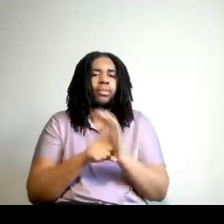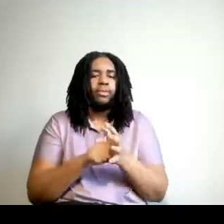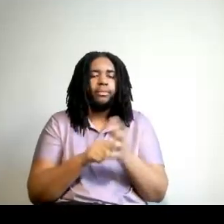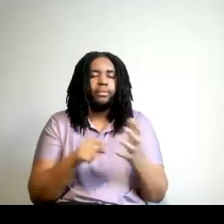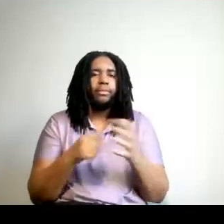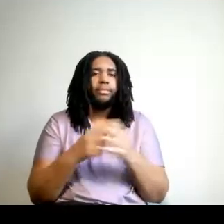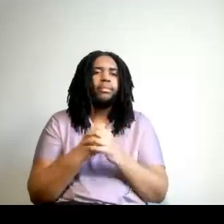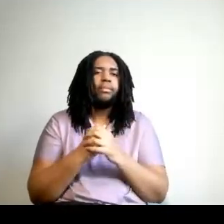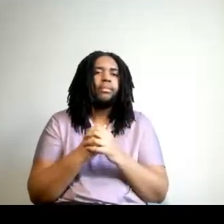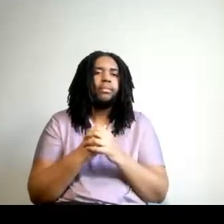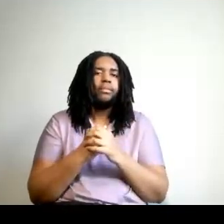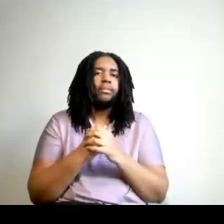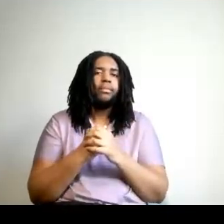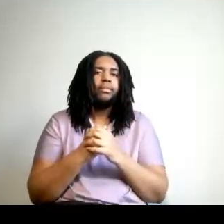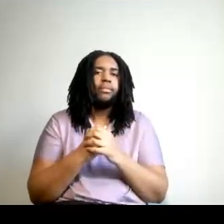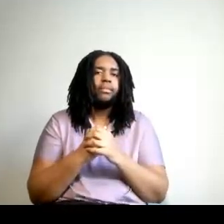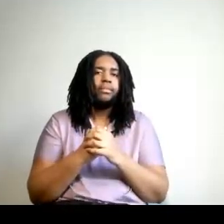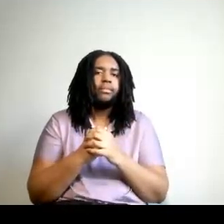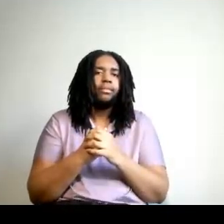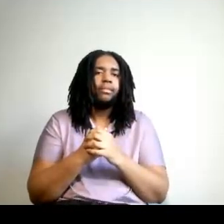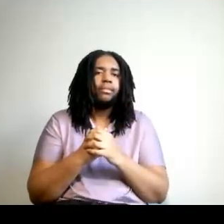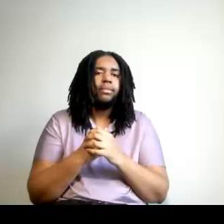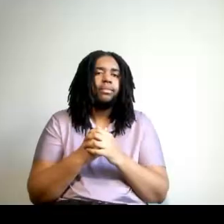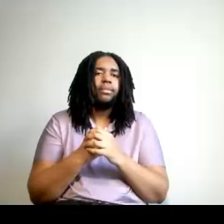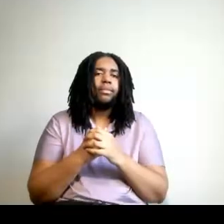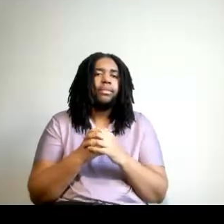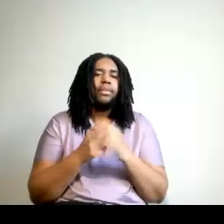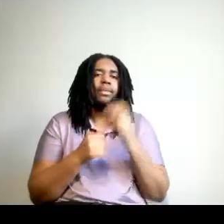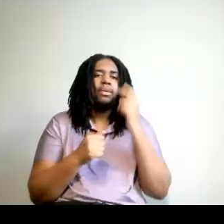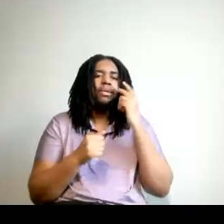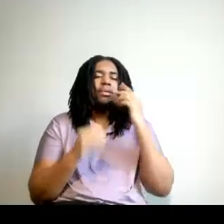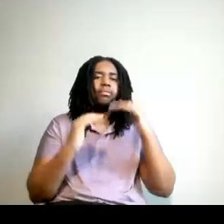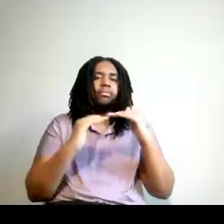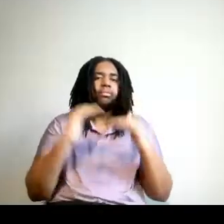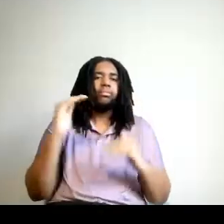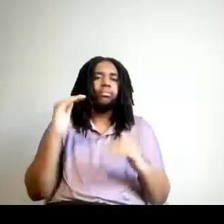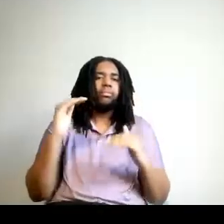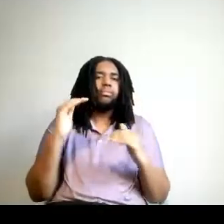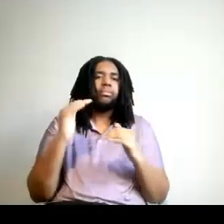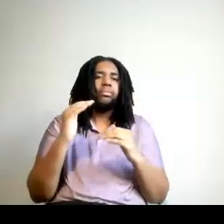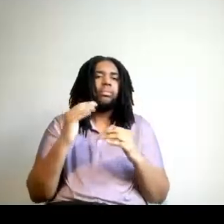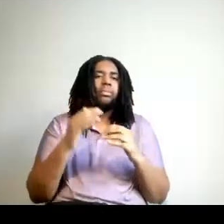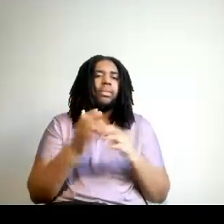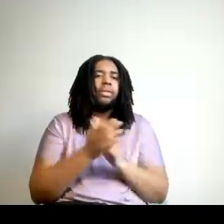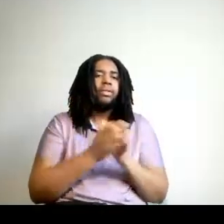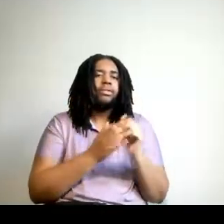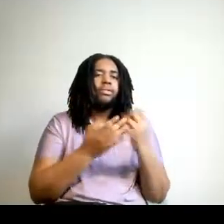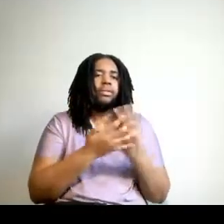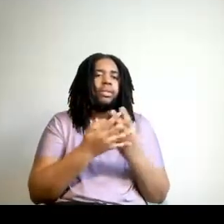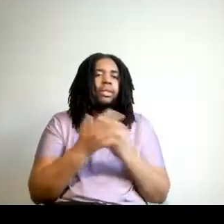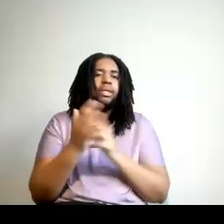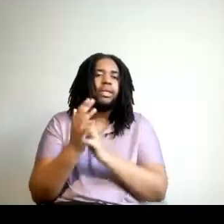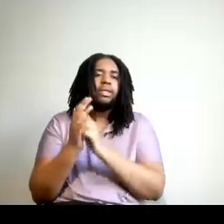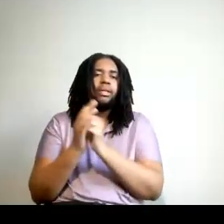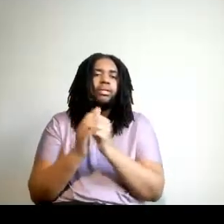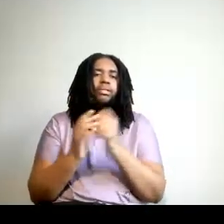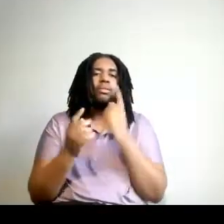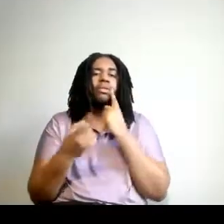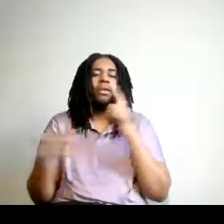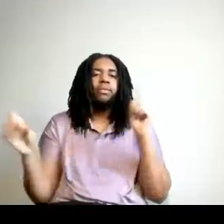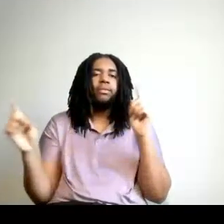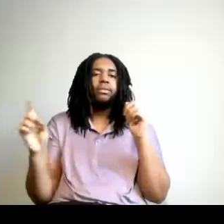So there is data showing there's significant differences in cancer screening and cancer survival amongst the trans and gender diverse